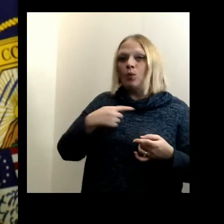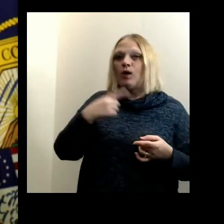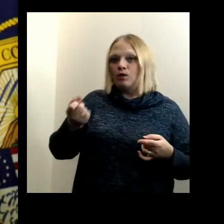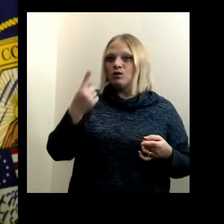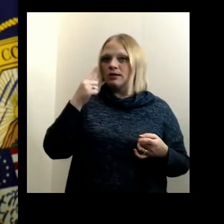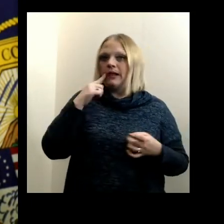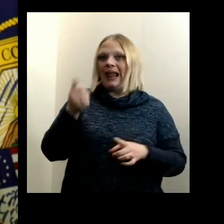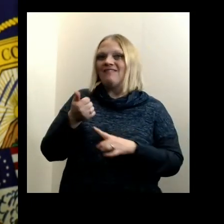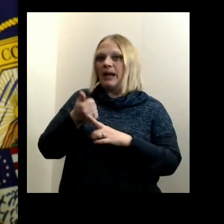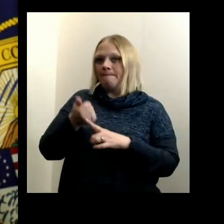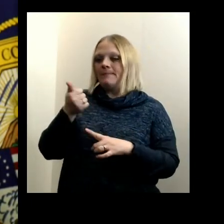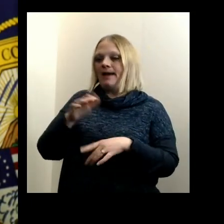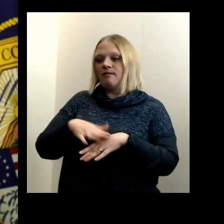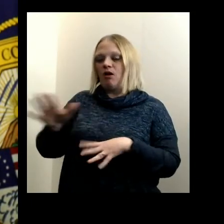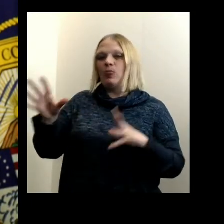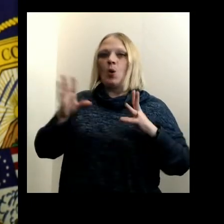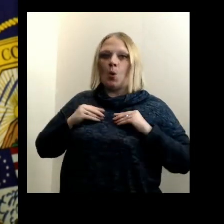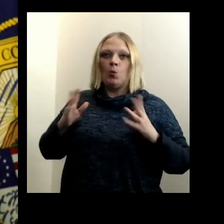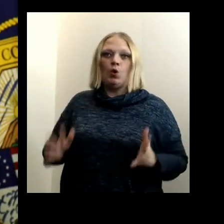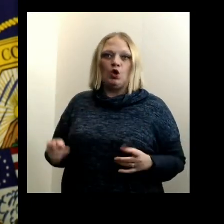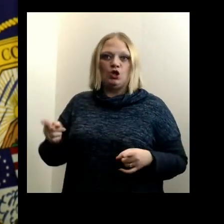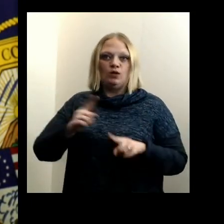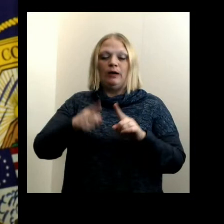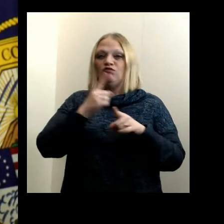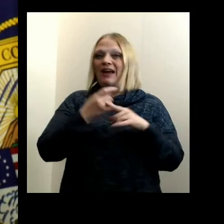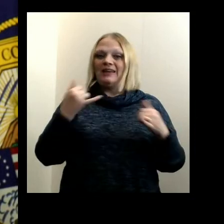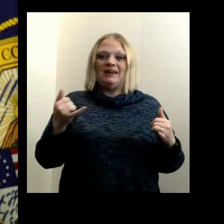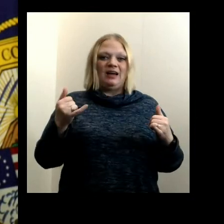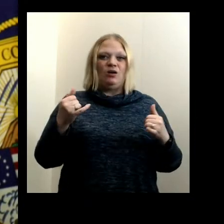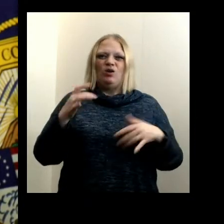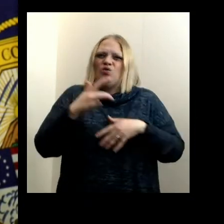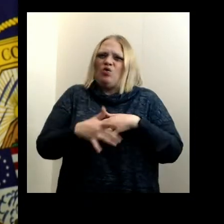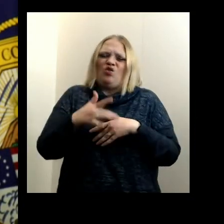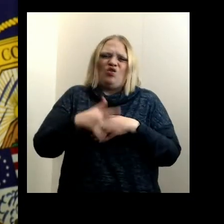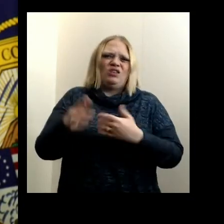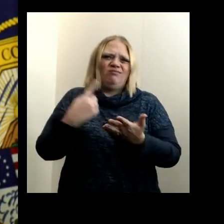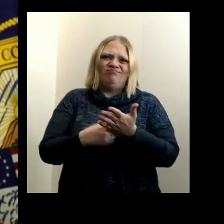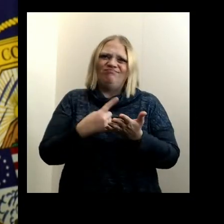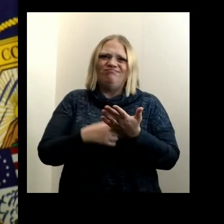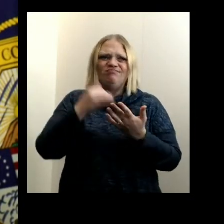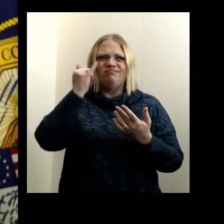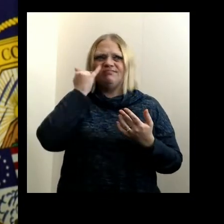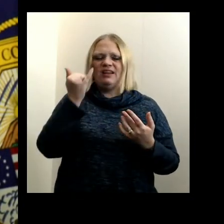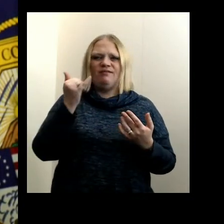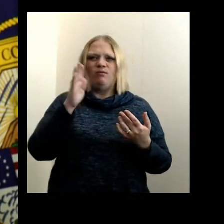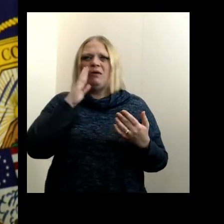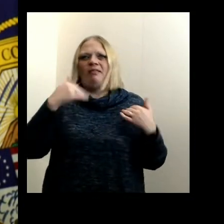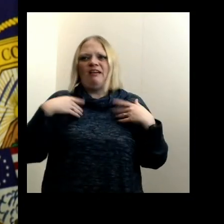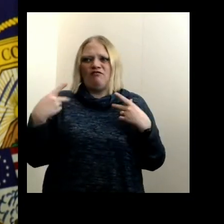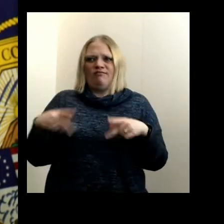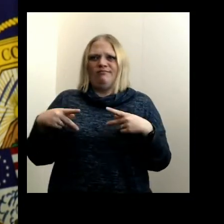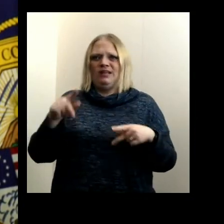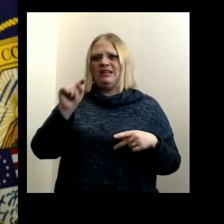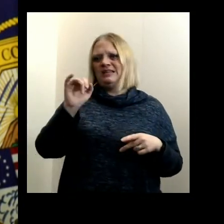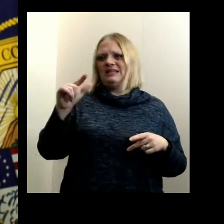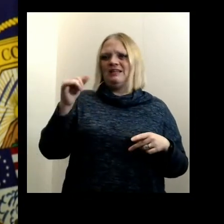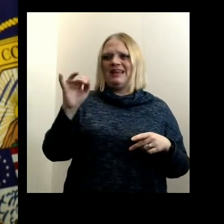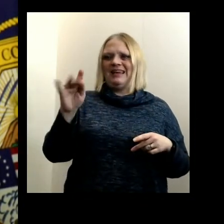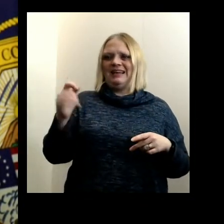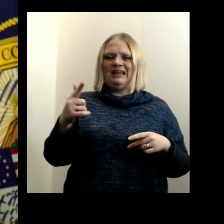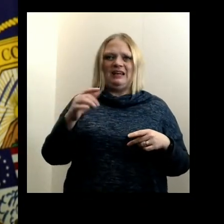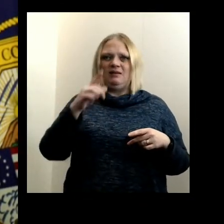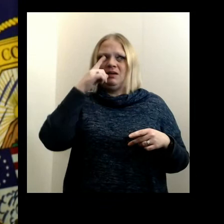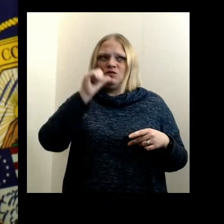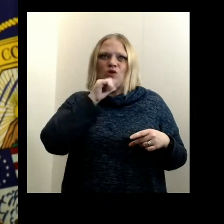been an impact on the private lot owners. But right now, it's premature to even talk about whether we're going to have tailgating if we're not even certain we're going to have a